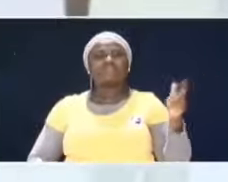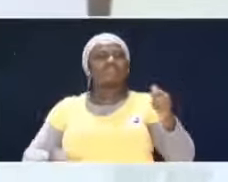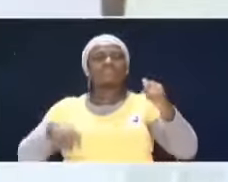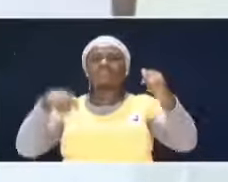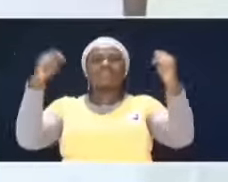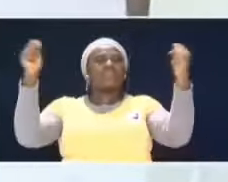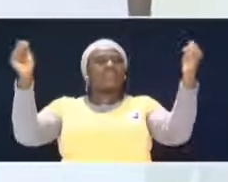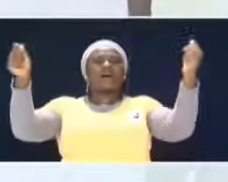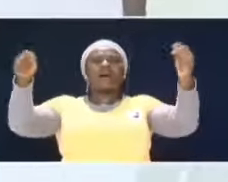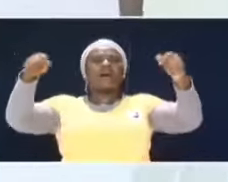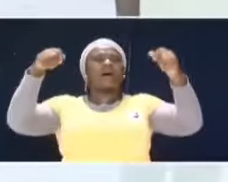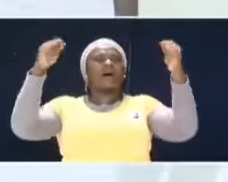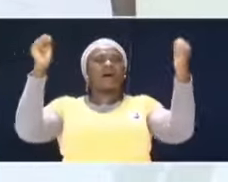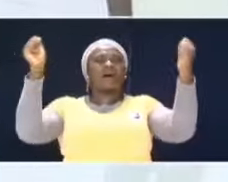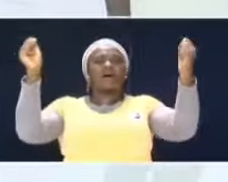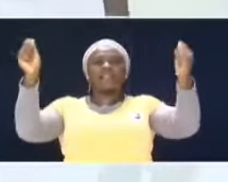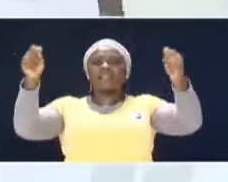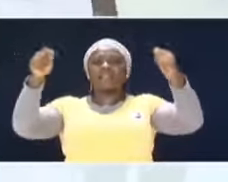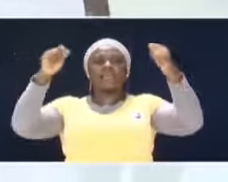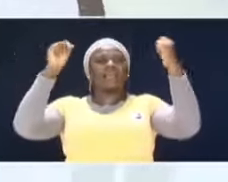Praise the